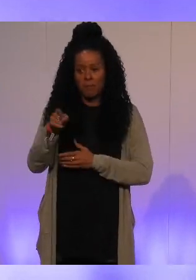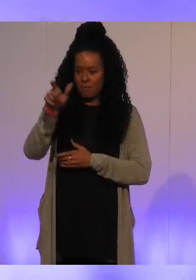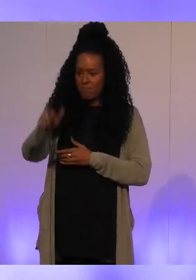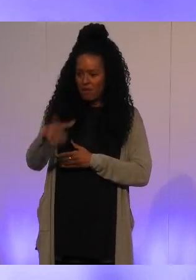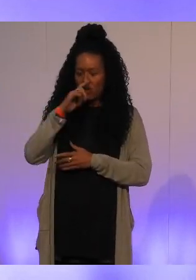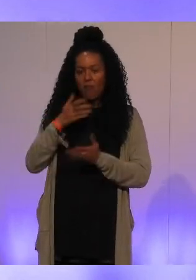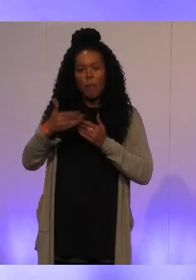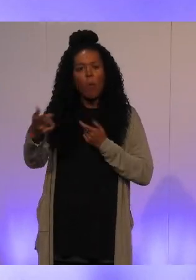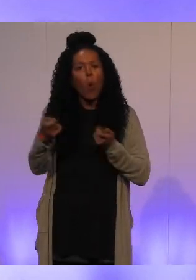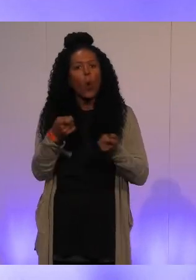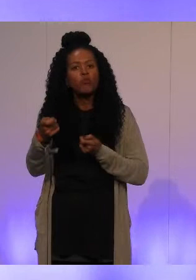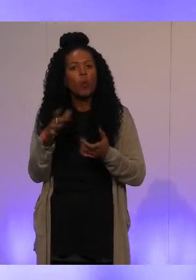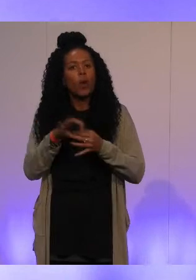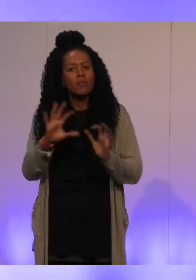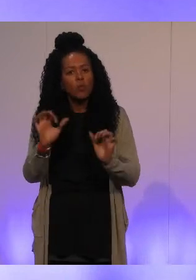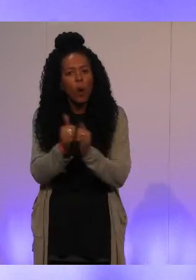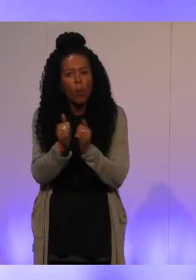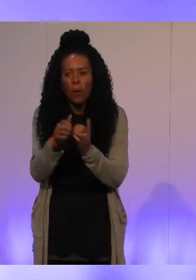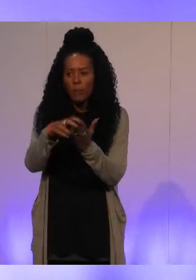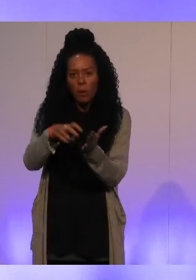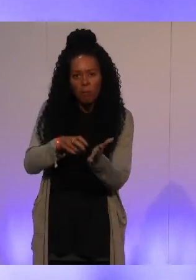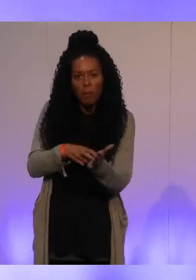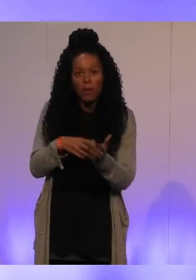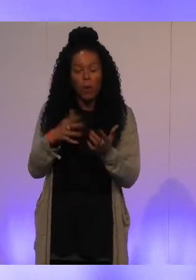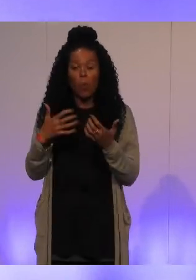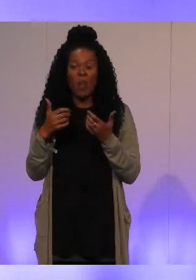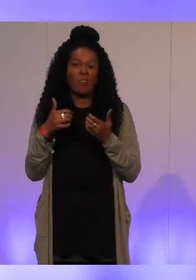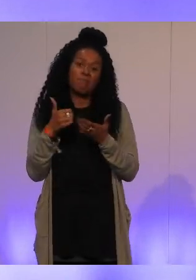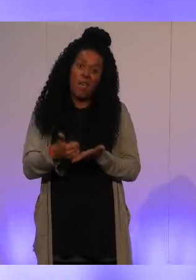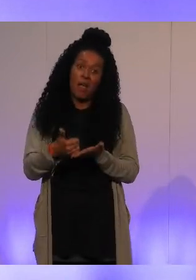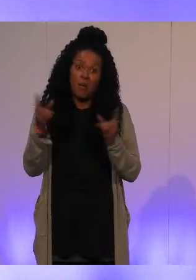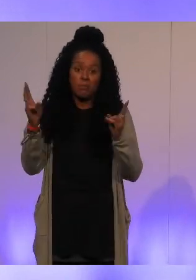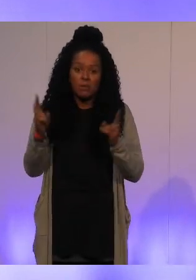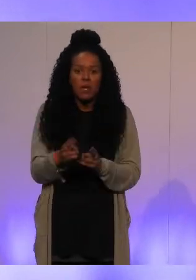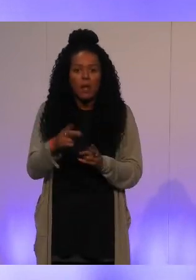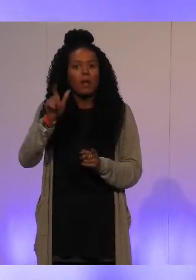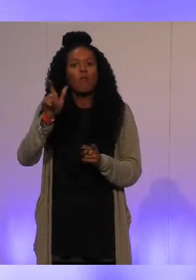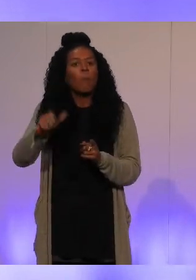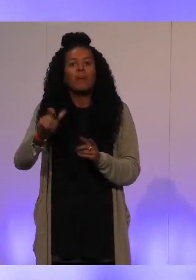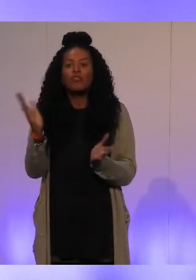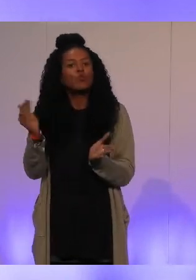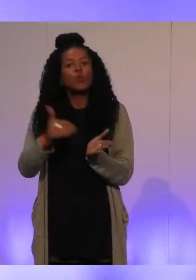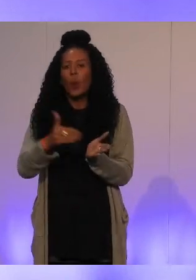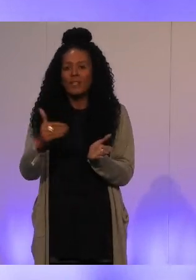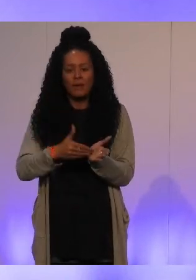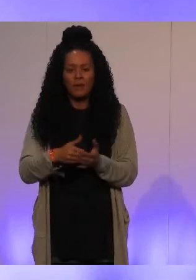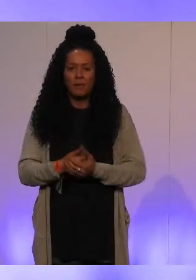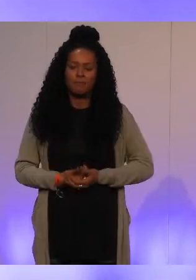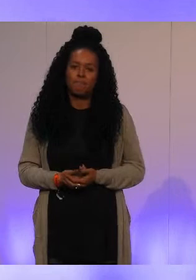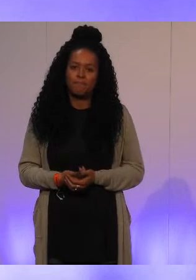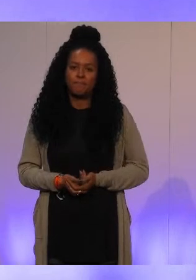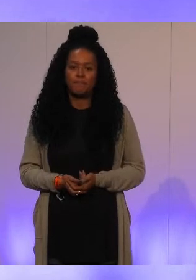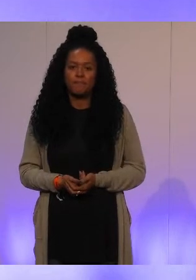control over their appointments and help us to reduce did not attend rates.